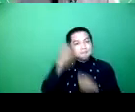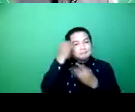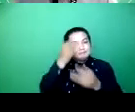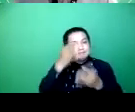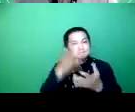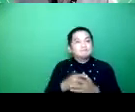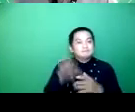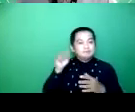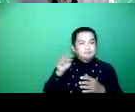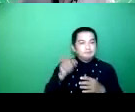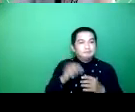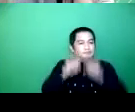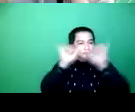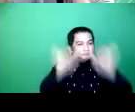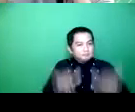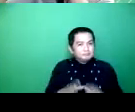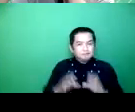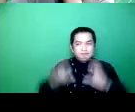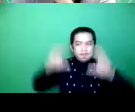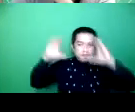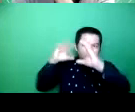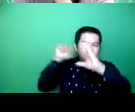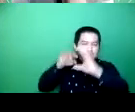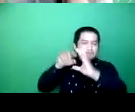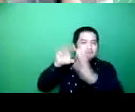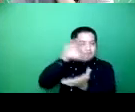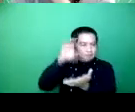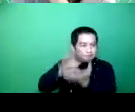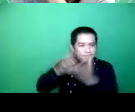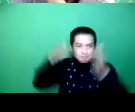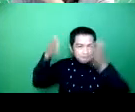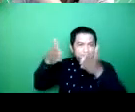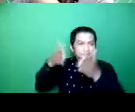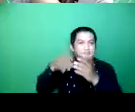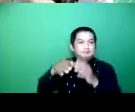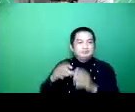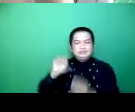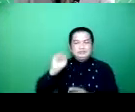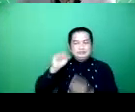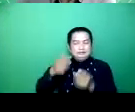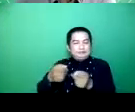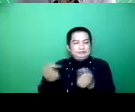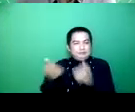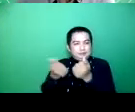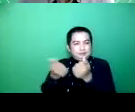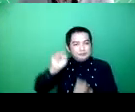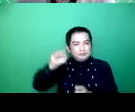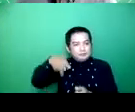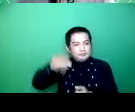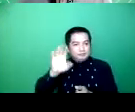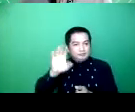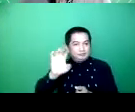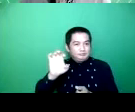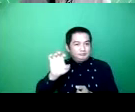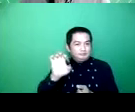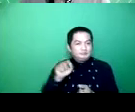system in general, being concentrated on a single place, a single physical space, like a computer server, for example, thanks